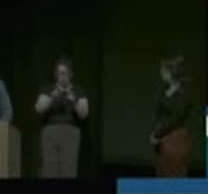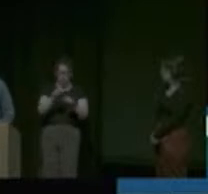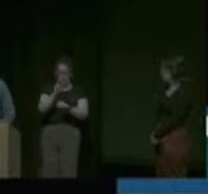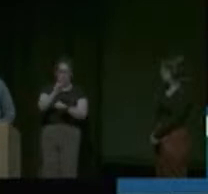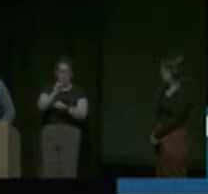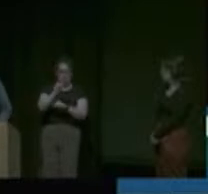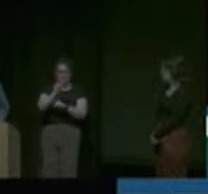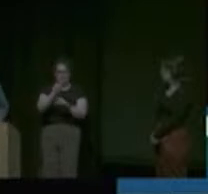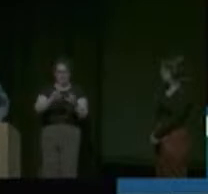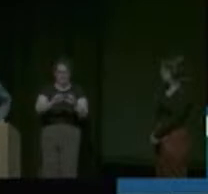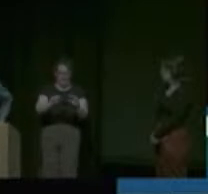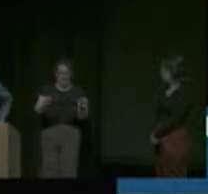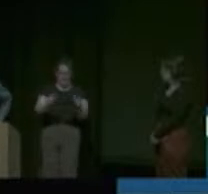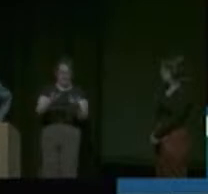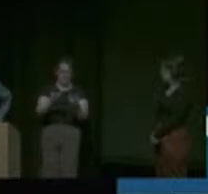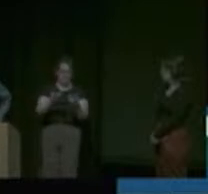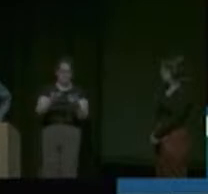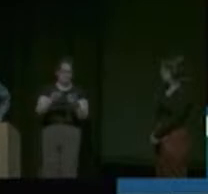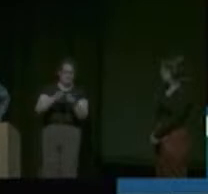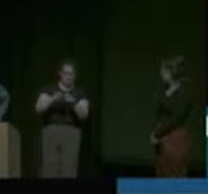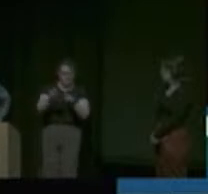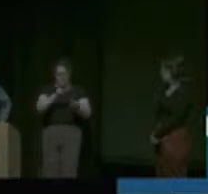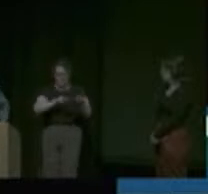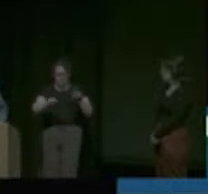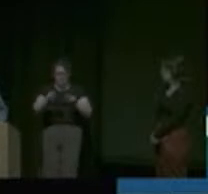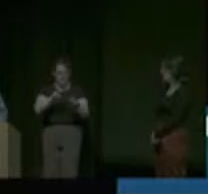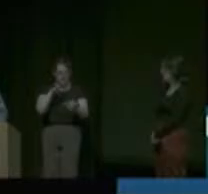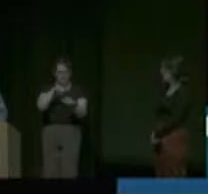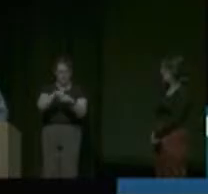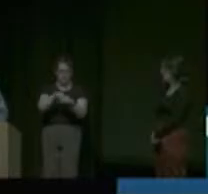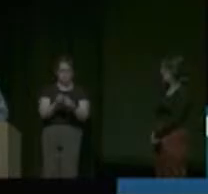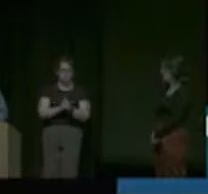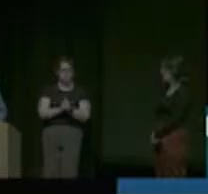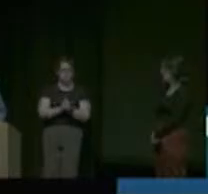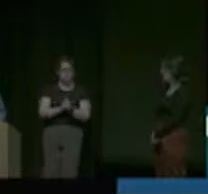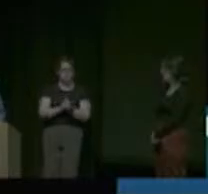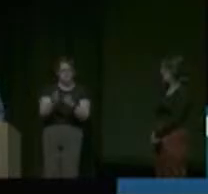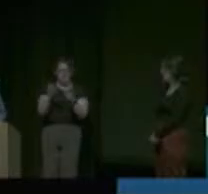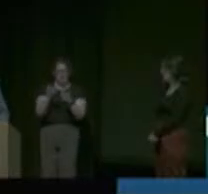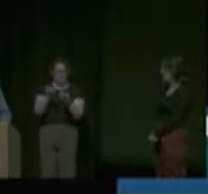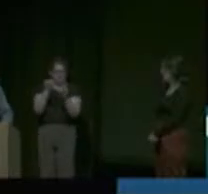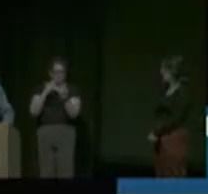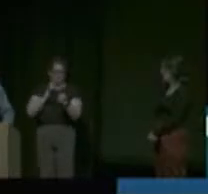and monitoring that it goes in with that as well. Even after we demobilize and remove our equipment,